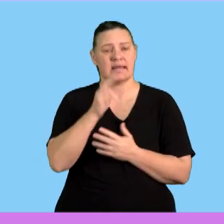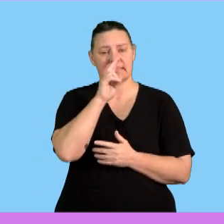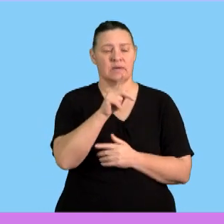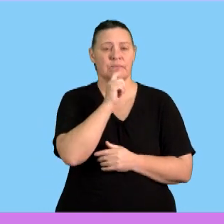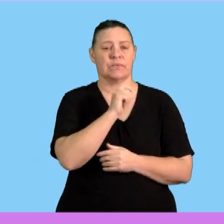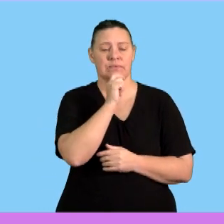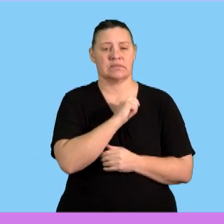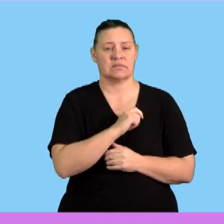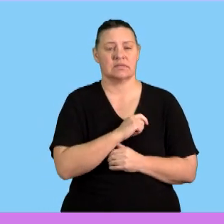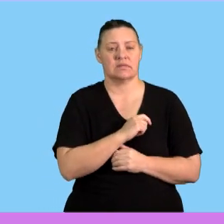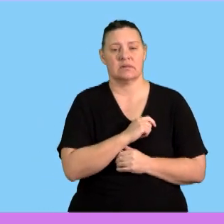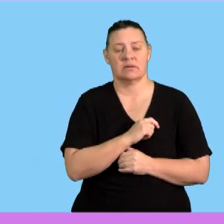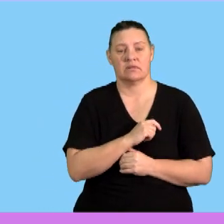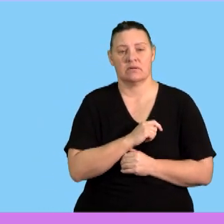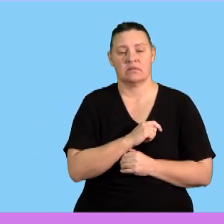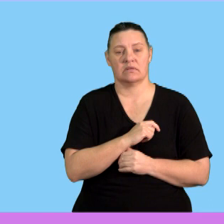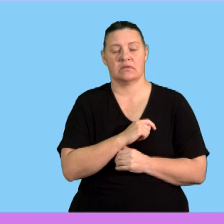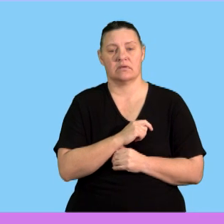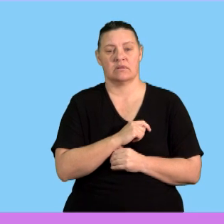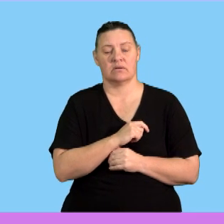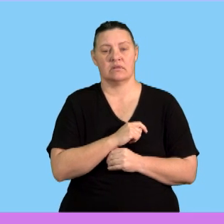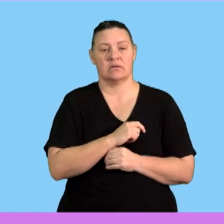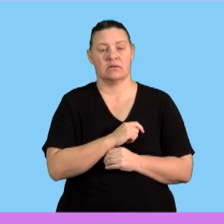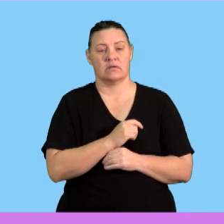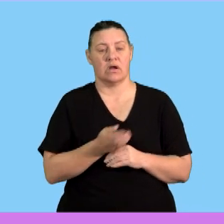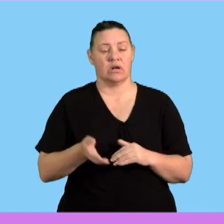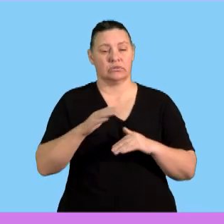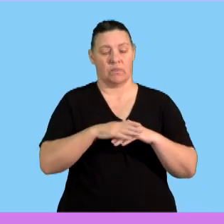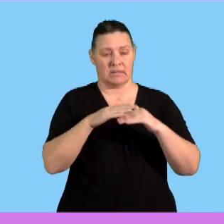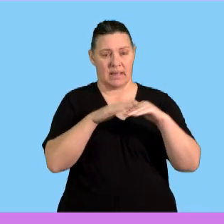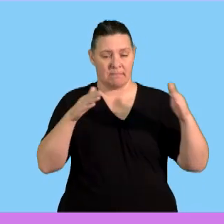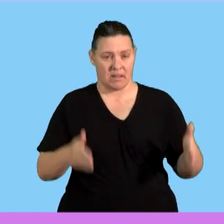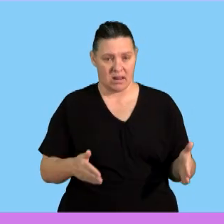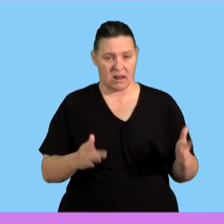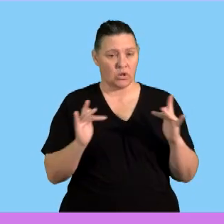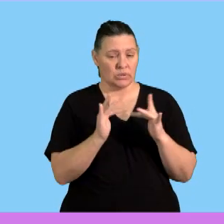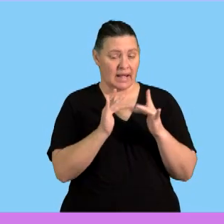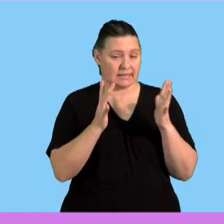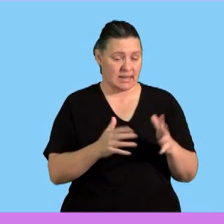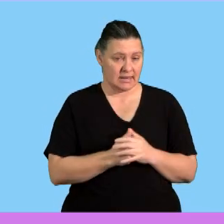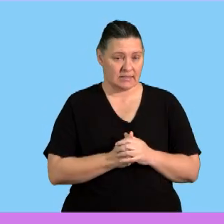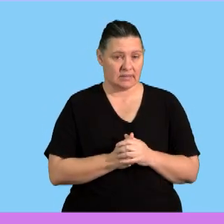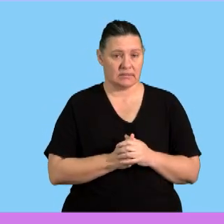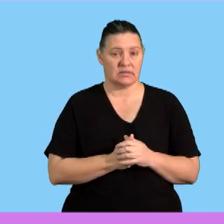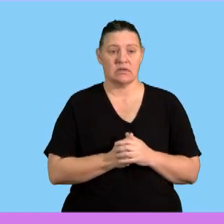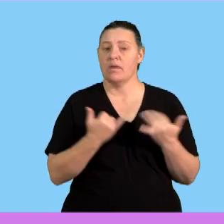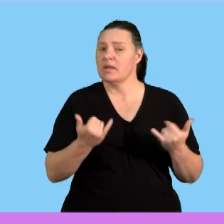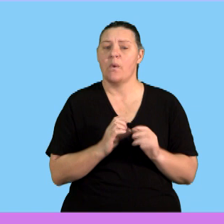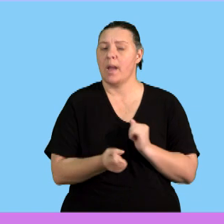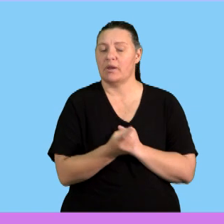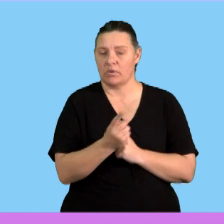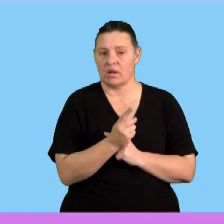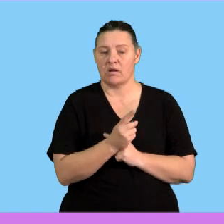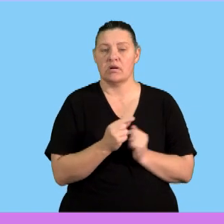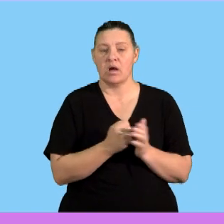can see we are using counter or top table connector. That's E. So what is happening now?